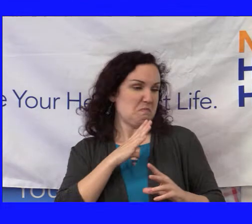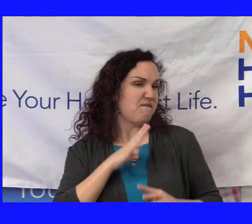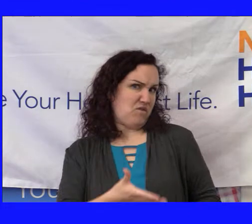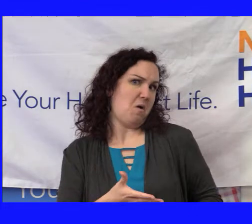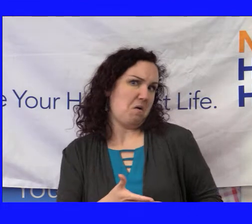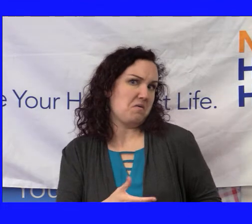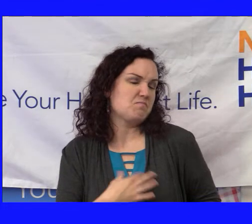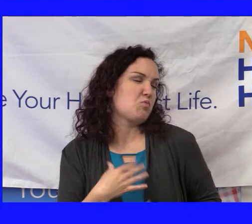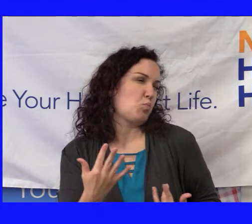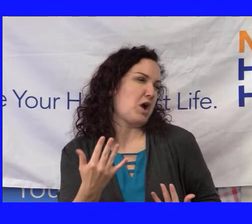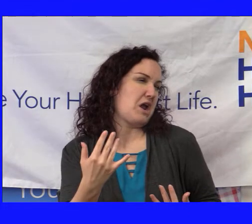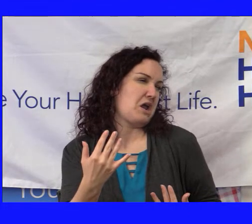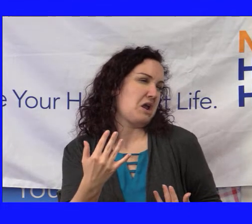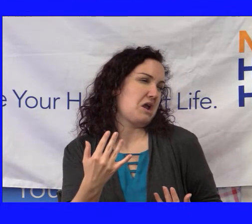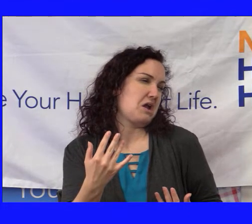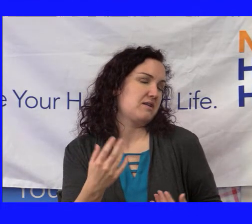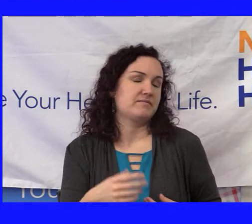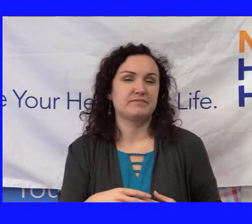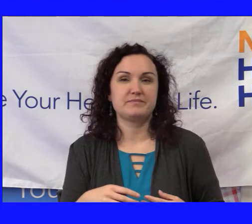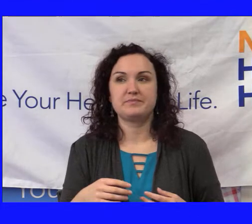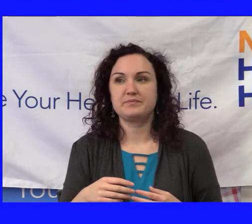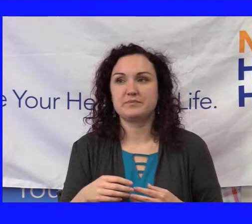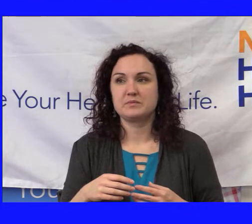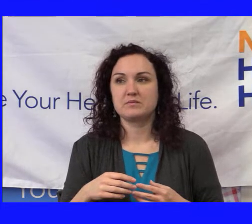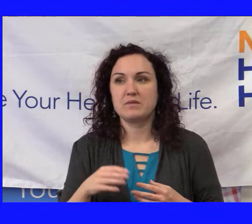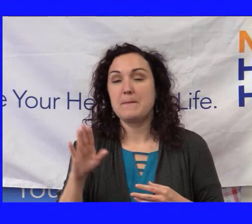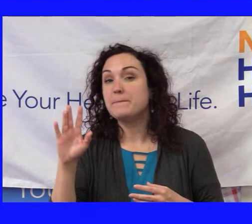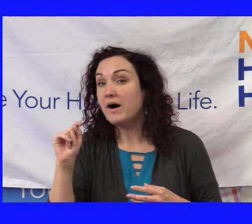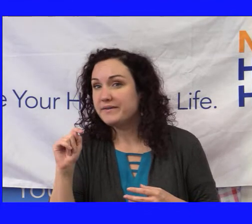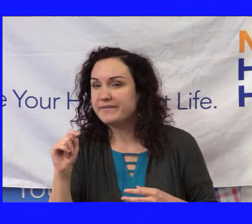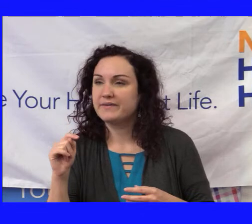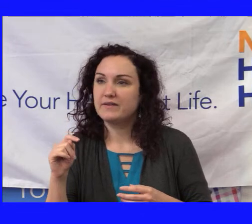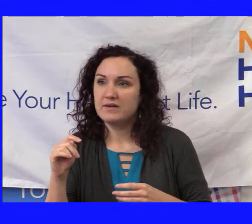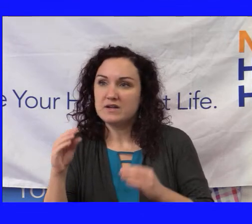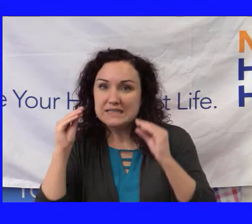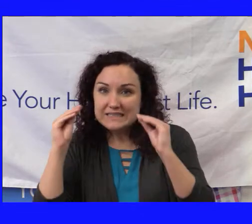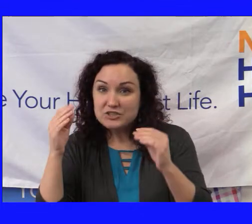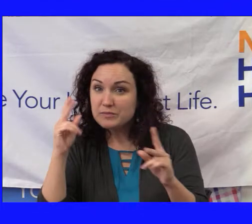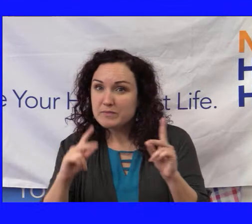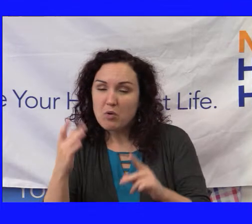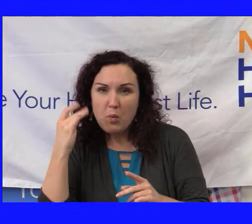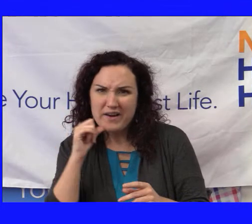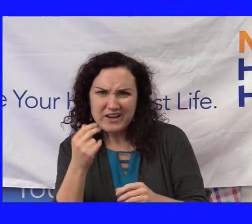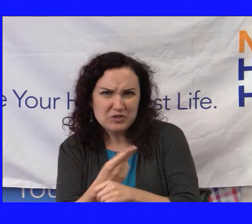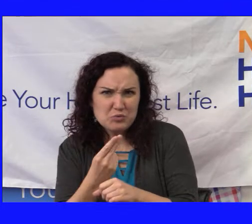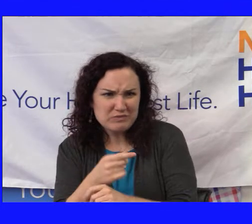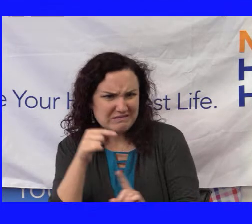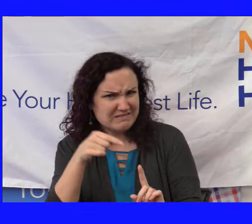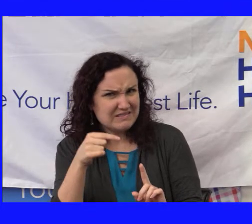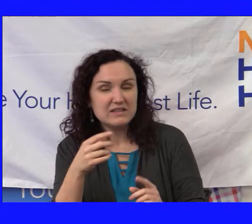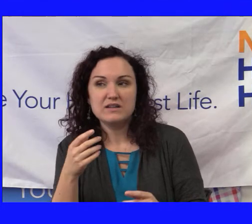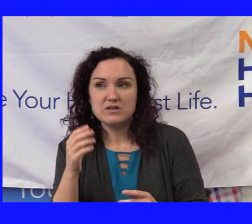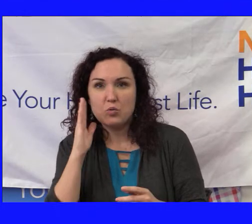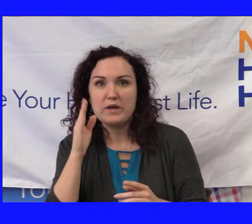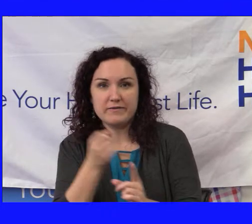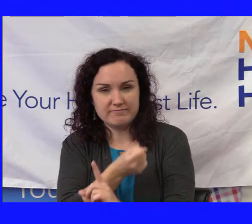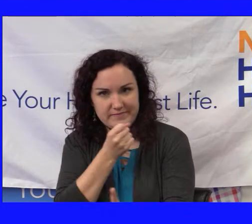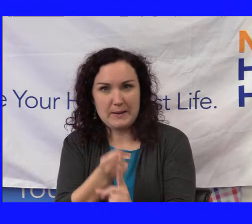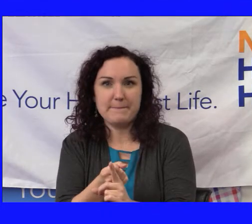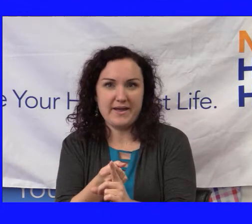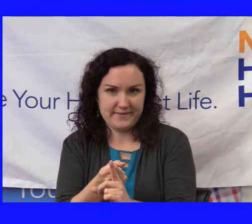okay. I'll wait a little longer. While, educating people on why not to use that, I think will